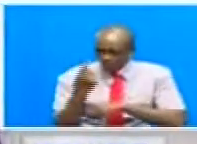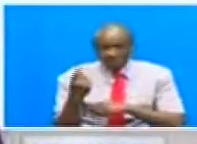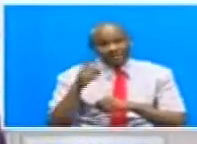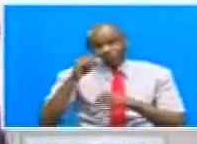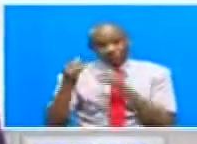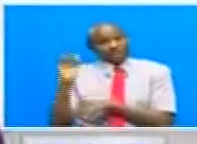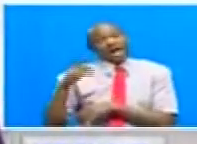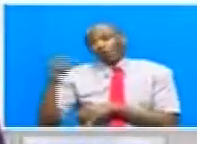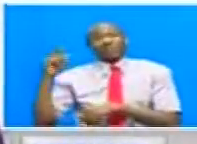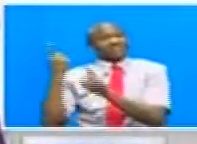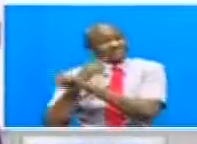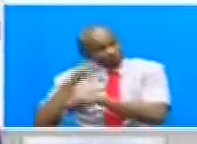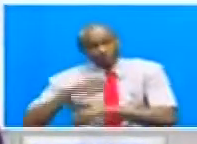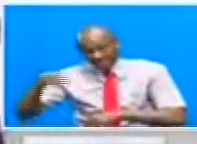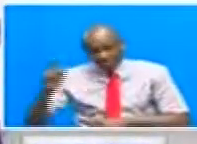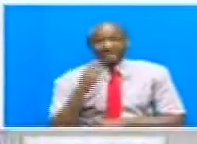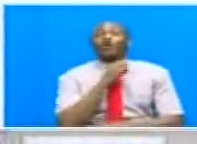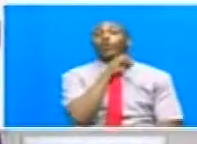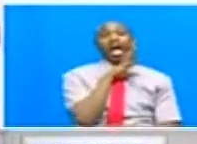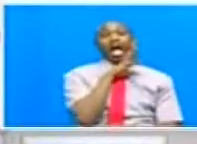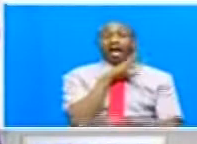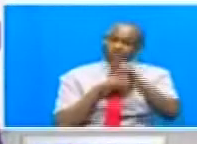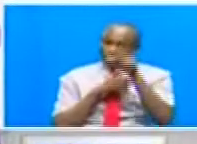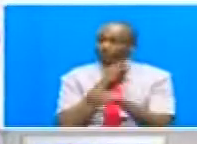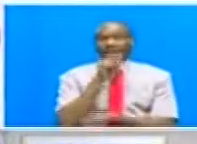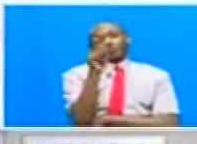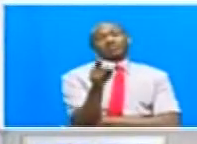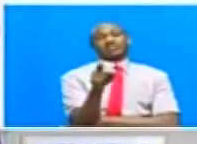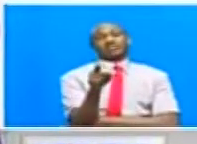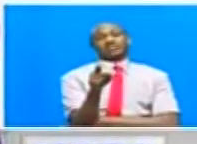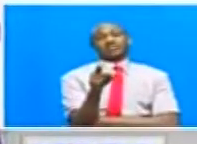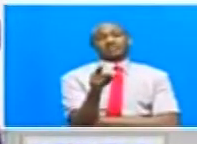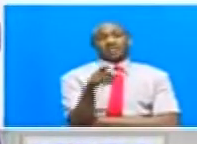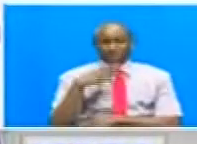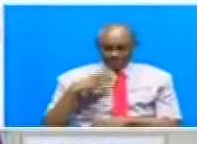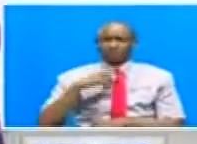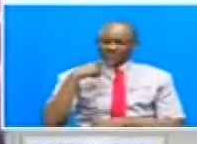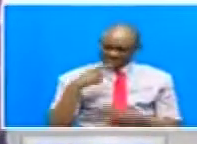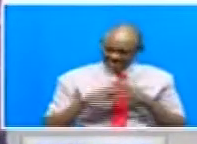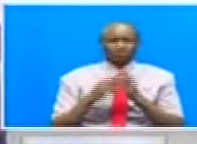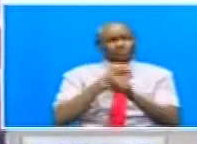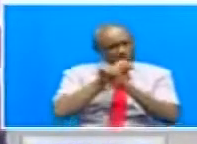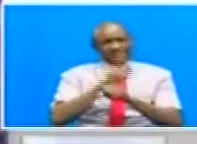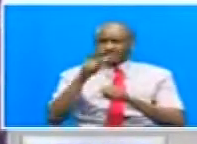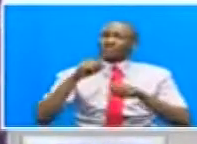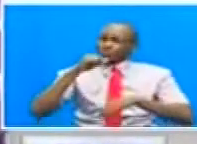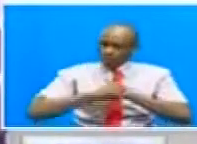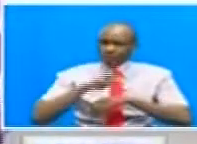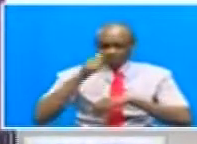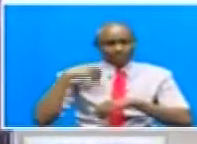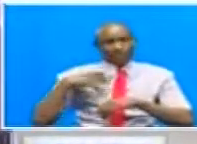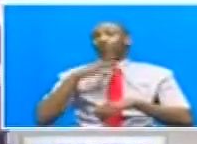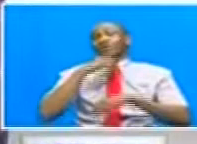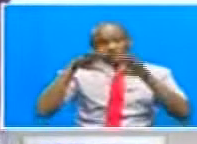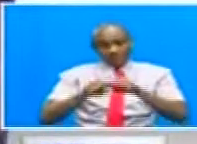those schools, that the community actually begins to look at the protection of those schools from land grabbing, I think that essentially mm-hmm.